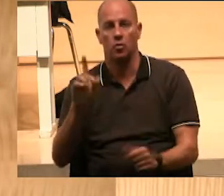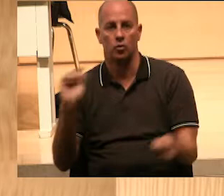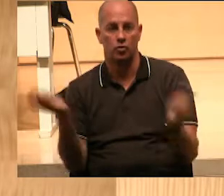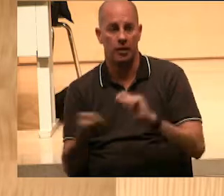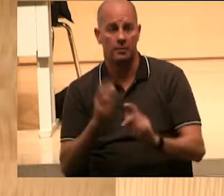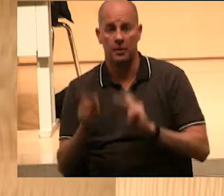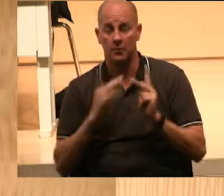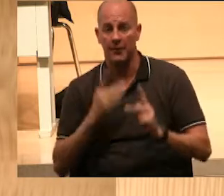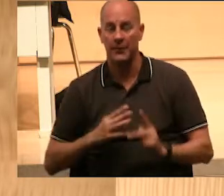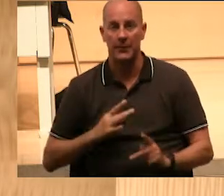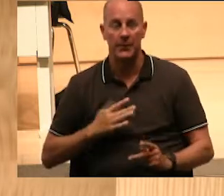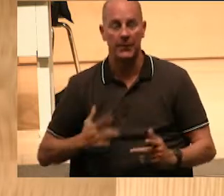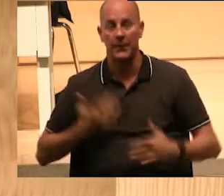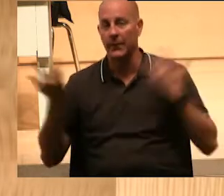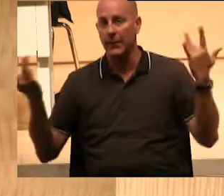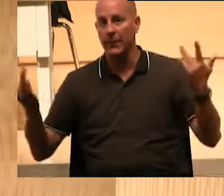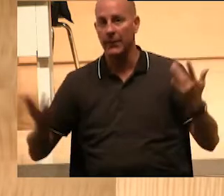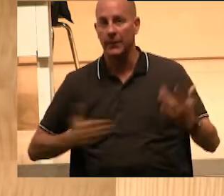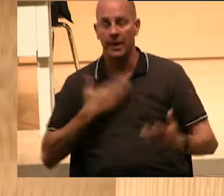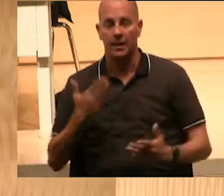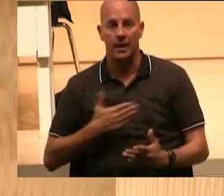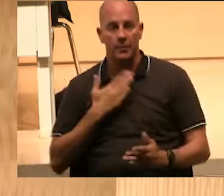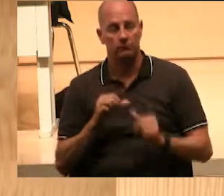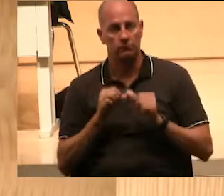euphoric, feel wonderful, feel